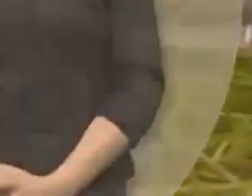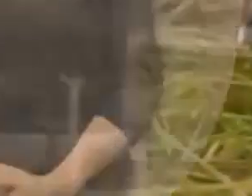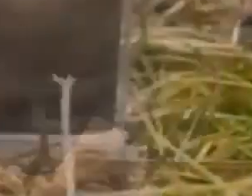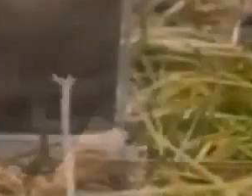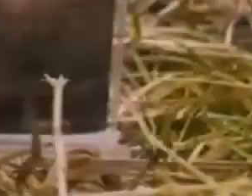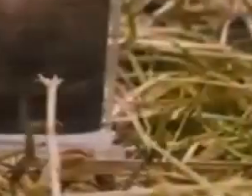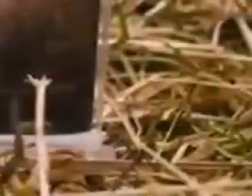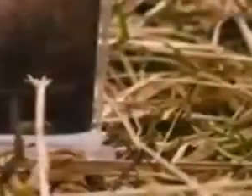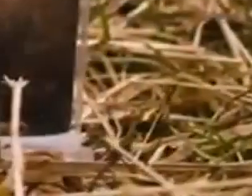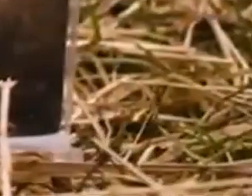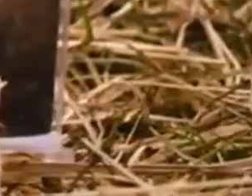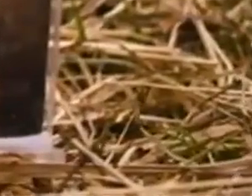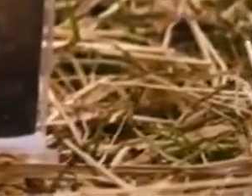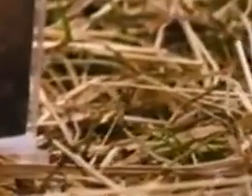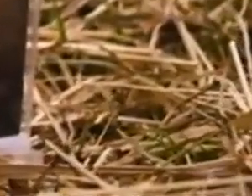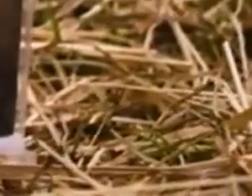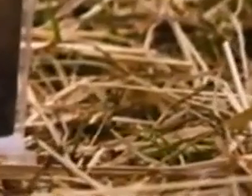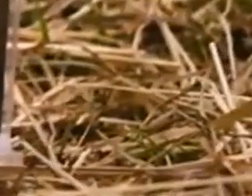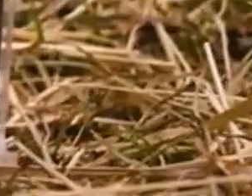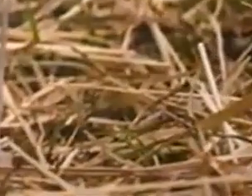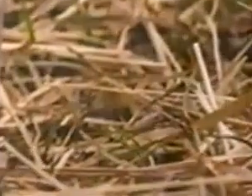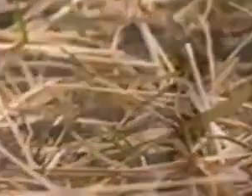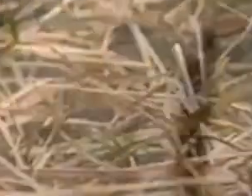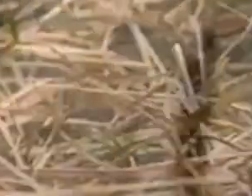wasn't for the fund.